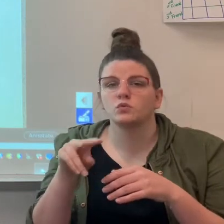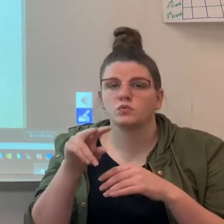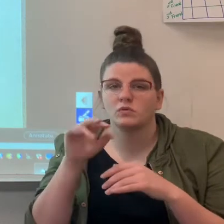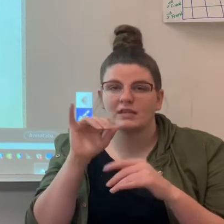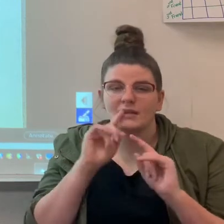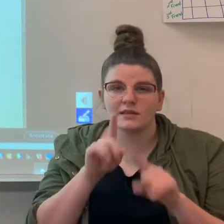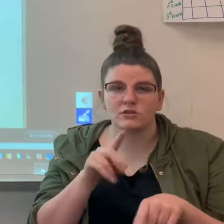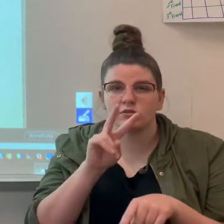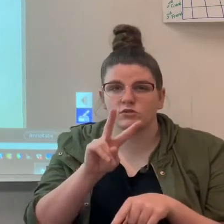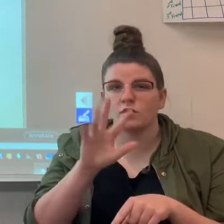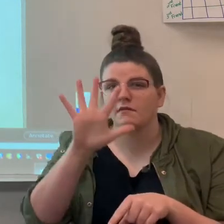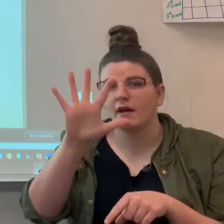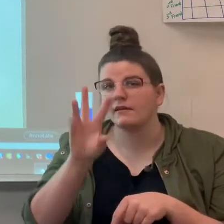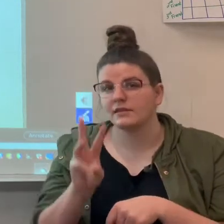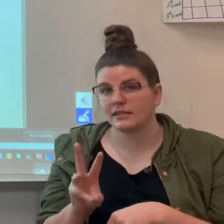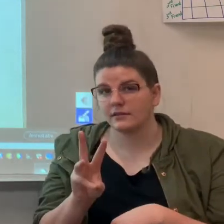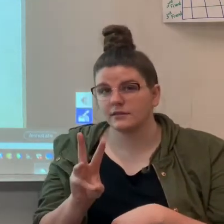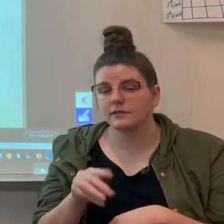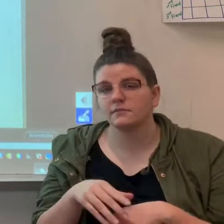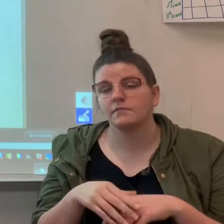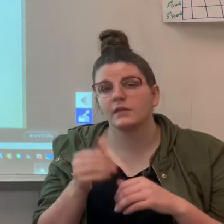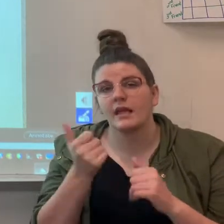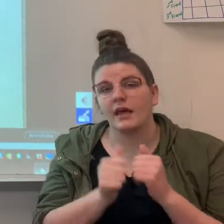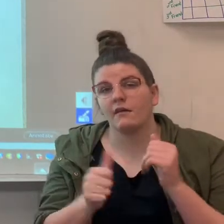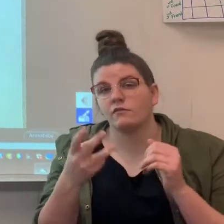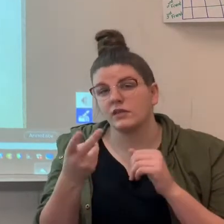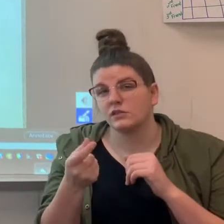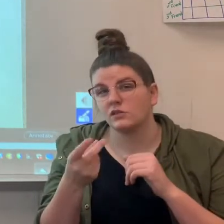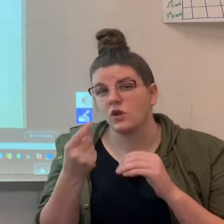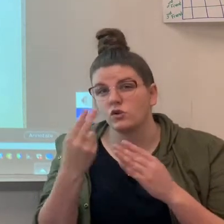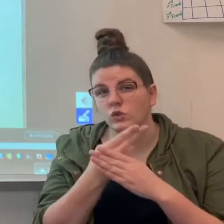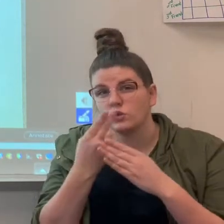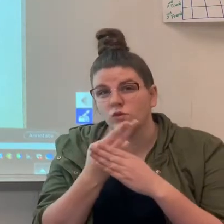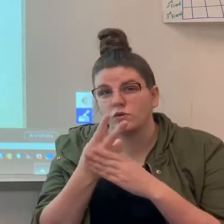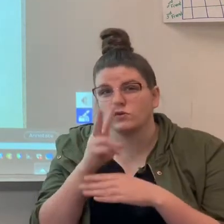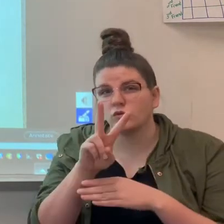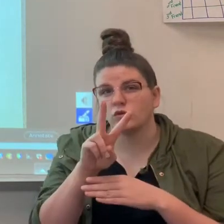5/6. So each dog used up 2